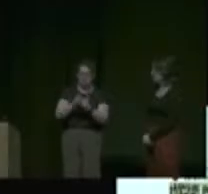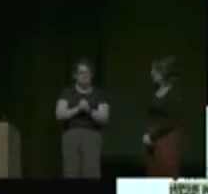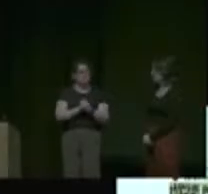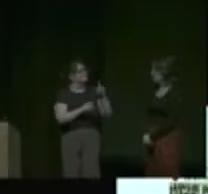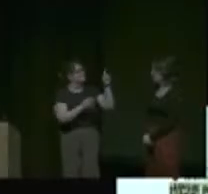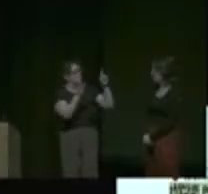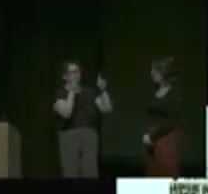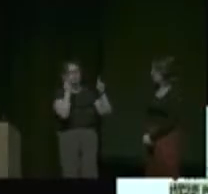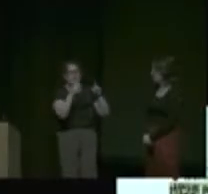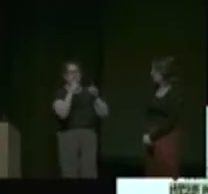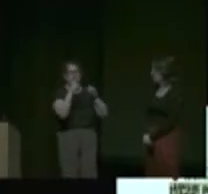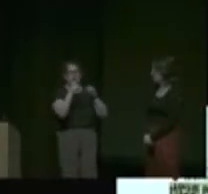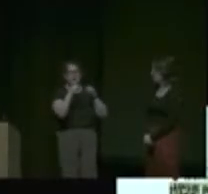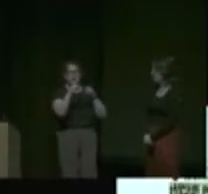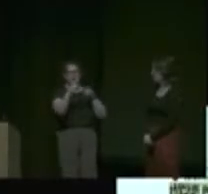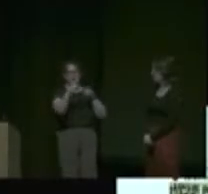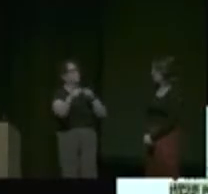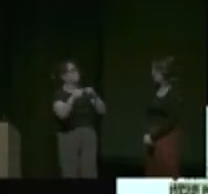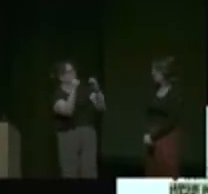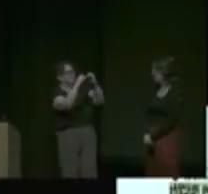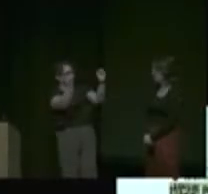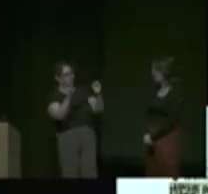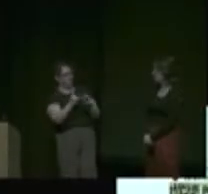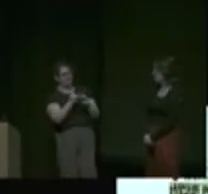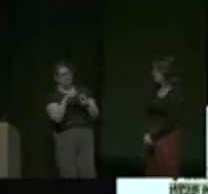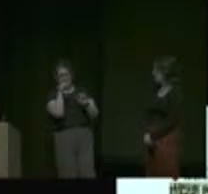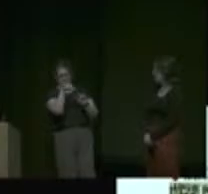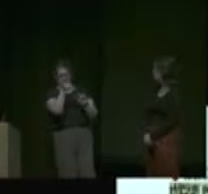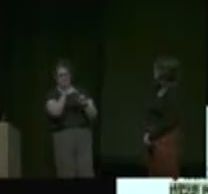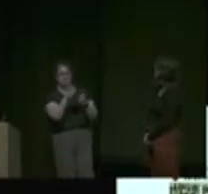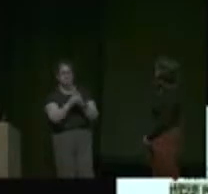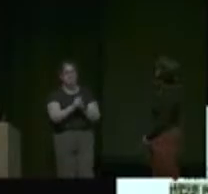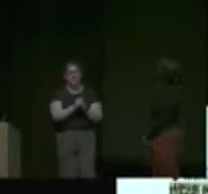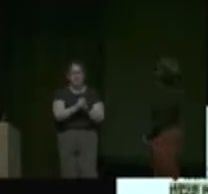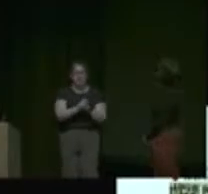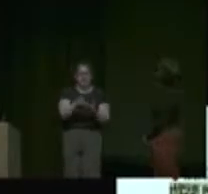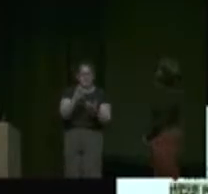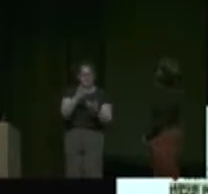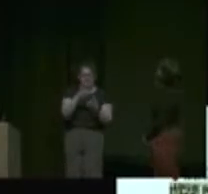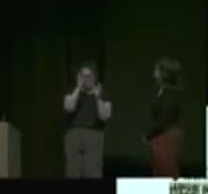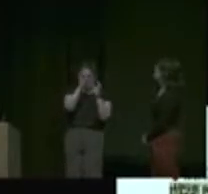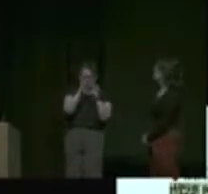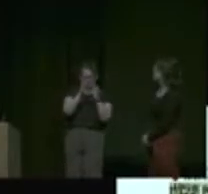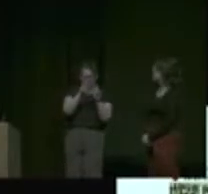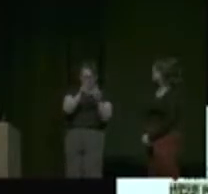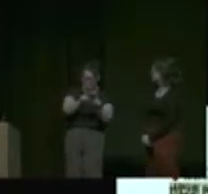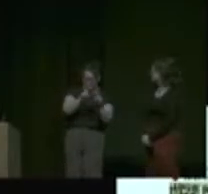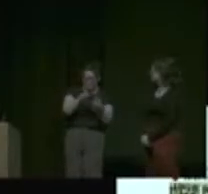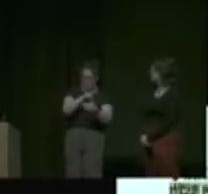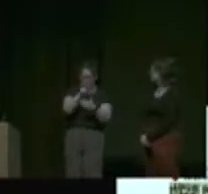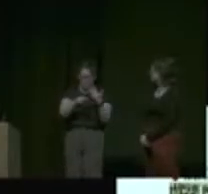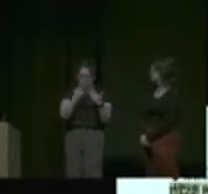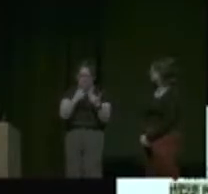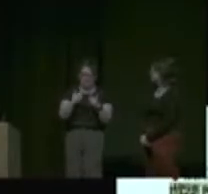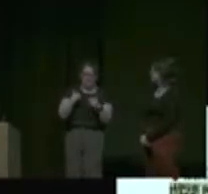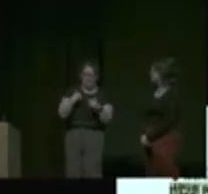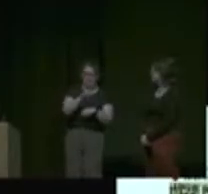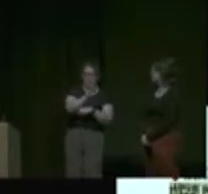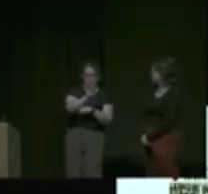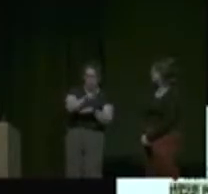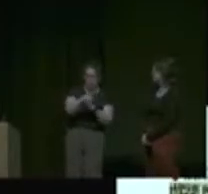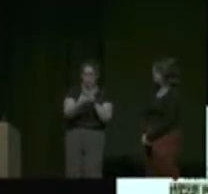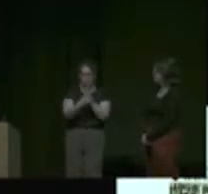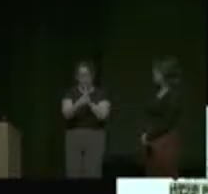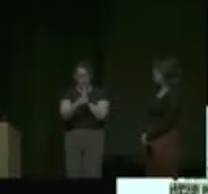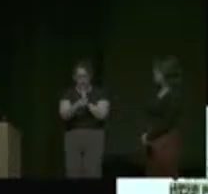results of that sampling effort, they determined that there's PCBs, PAHs, oil and grease, as well as heavy metals,